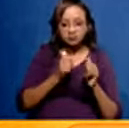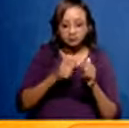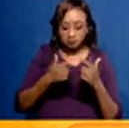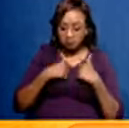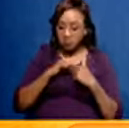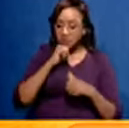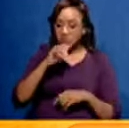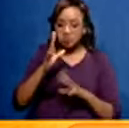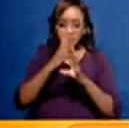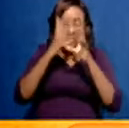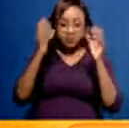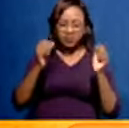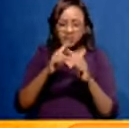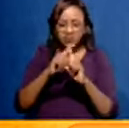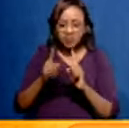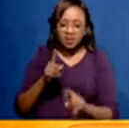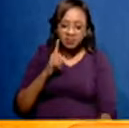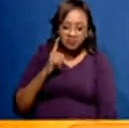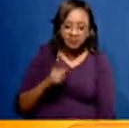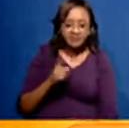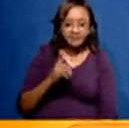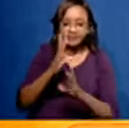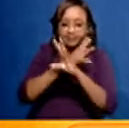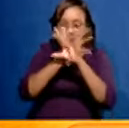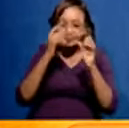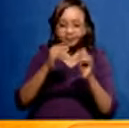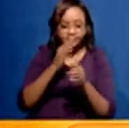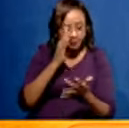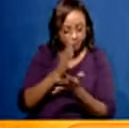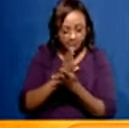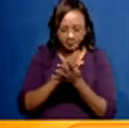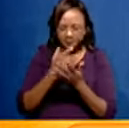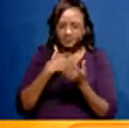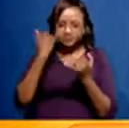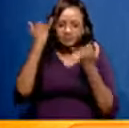president, but he is very, let's put it like